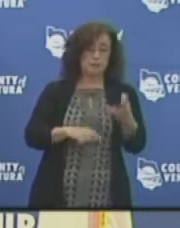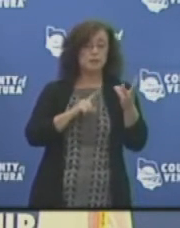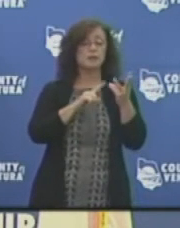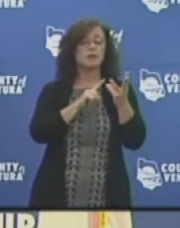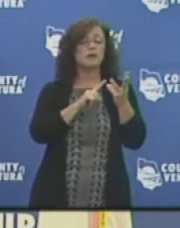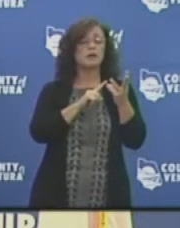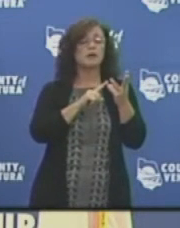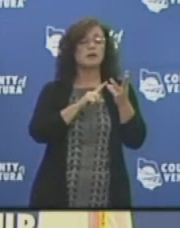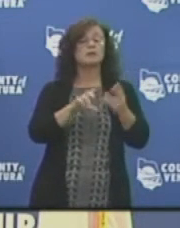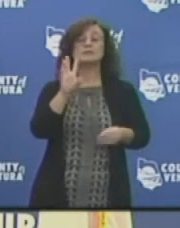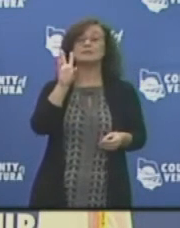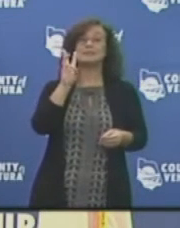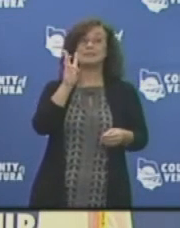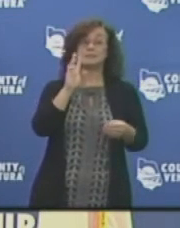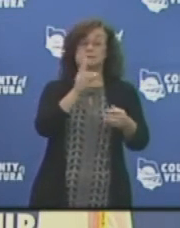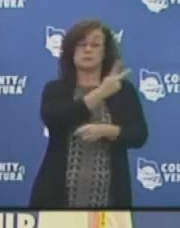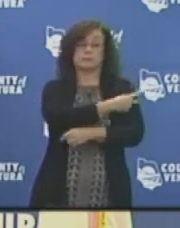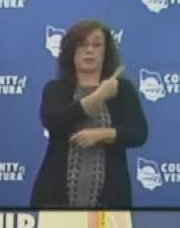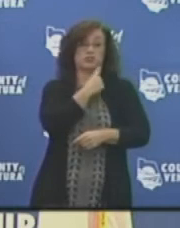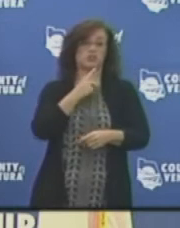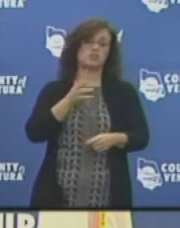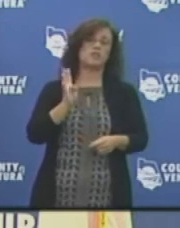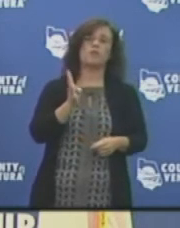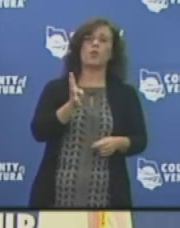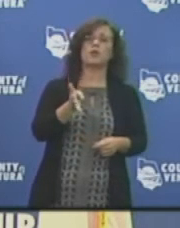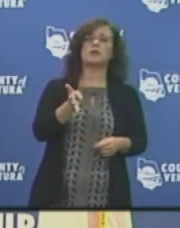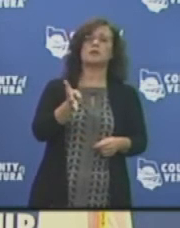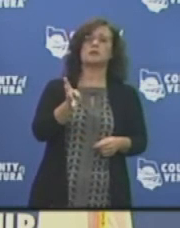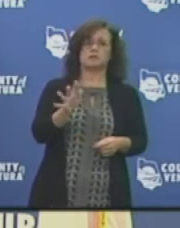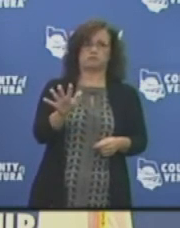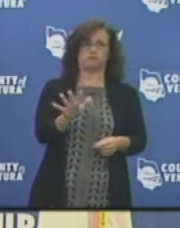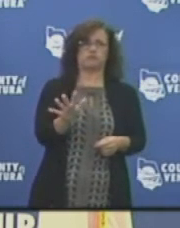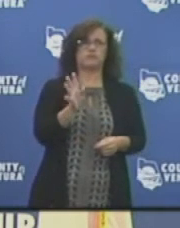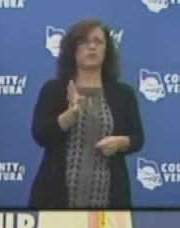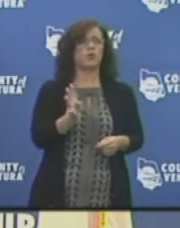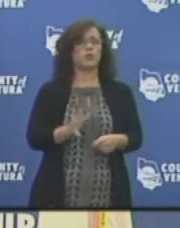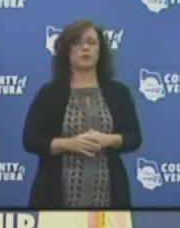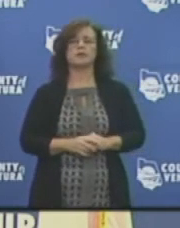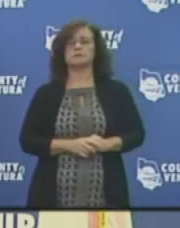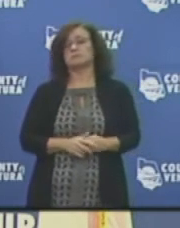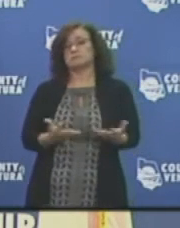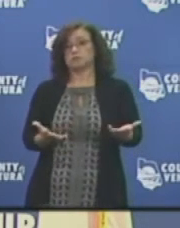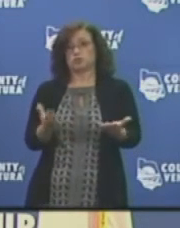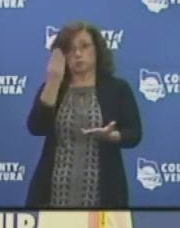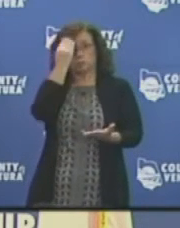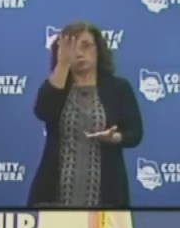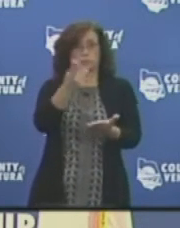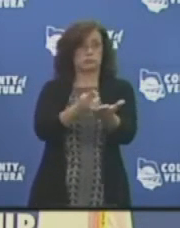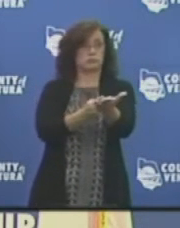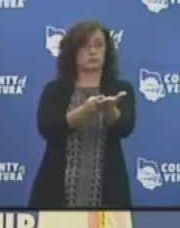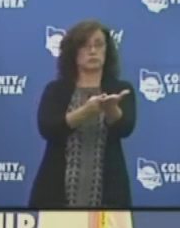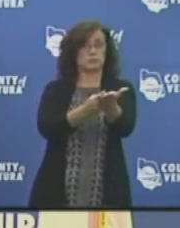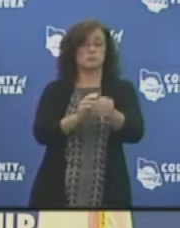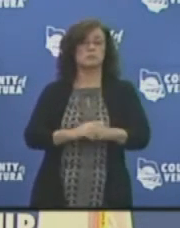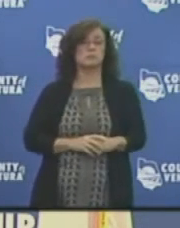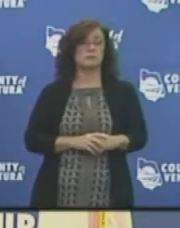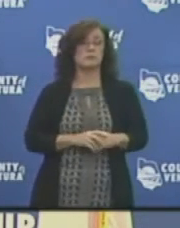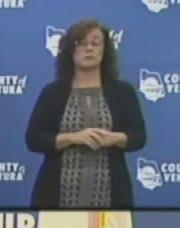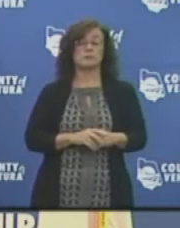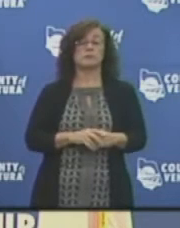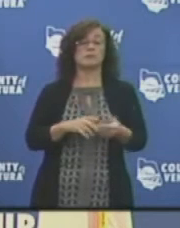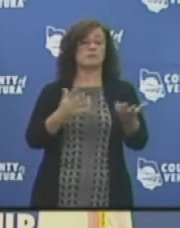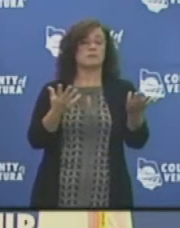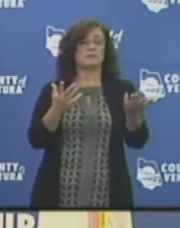their 40s. So I just want to reflect that to you and ask you to take a minute